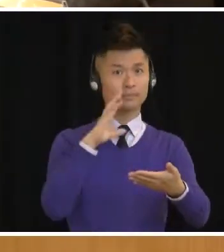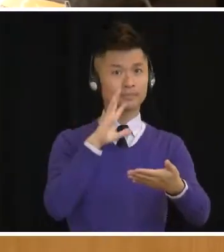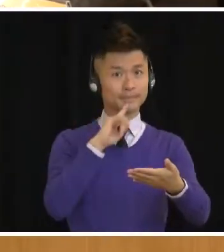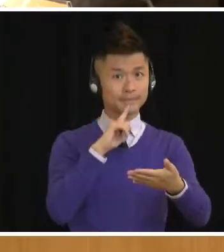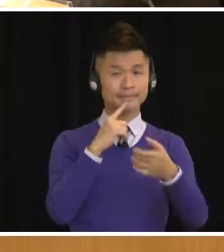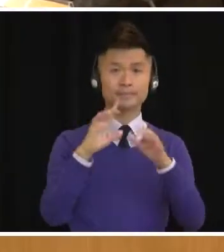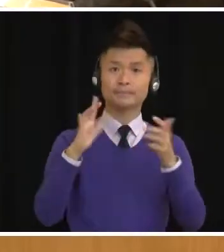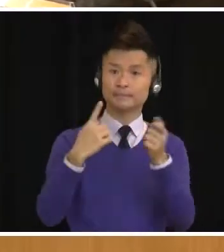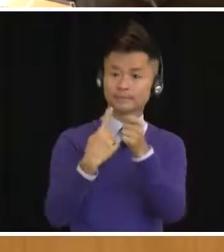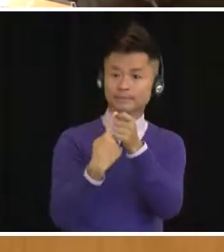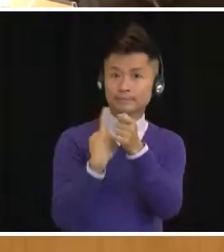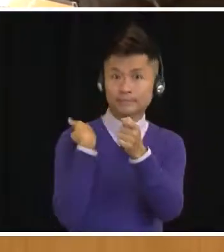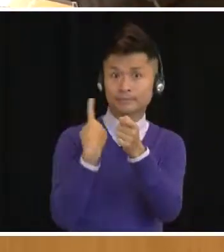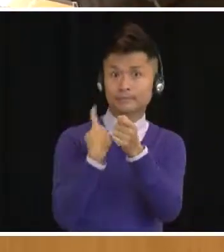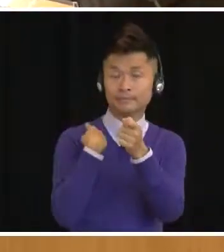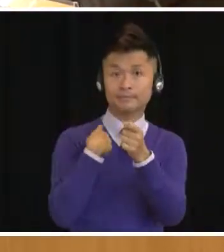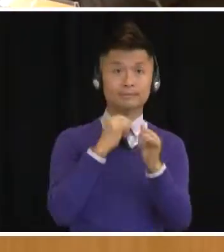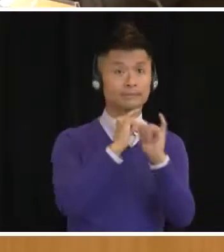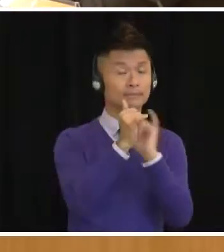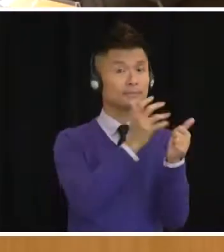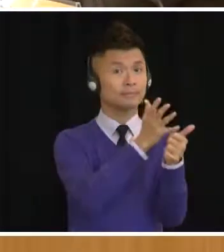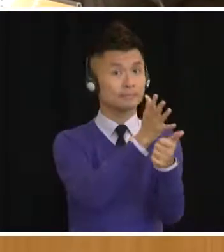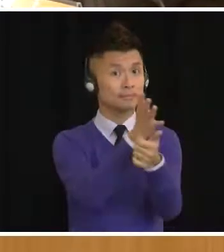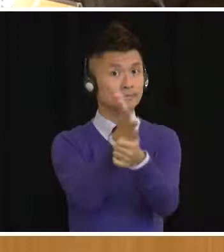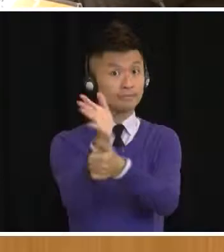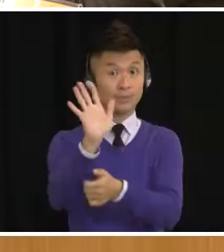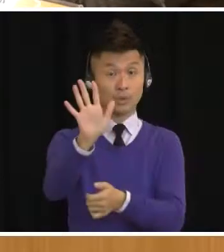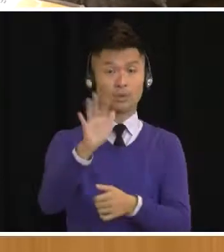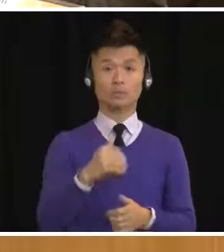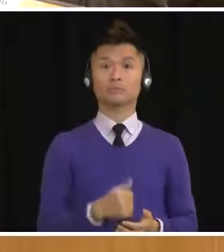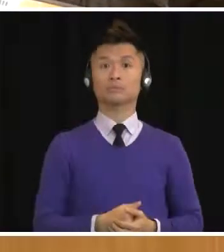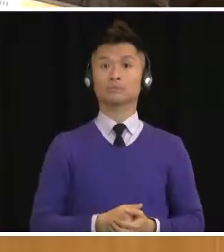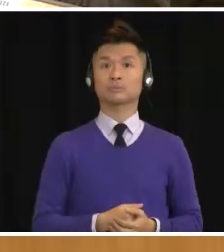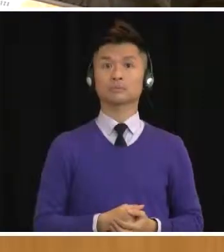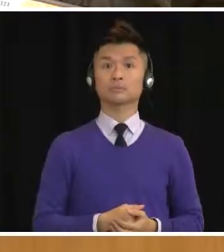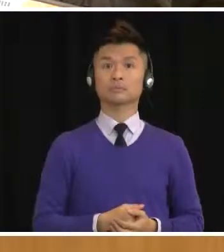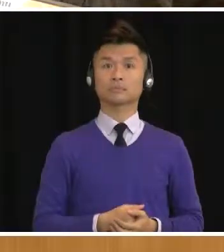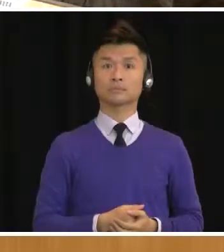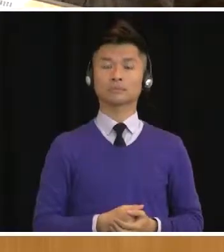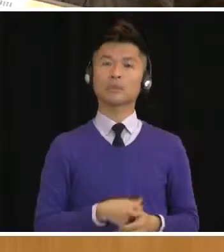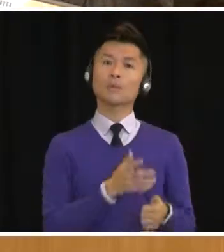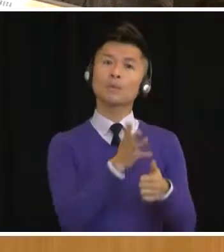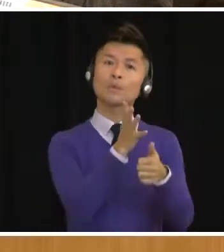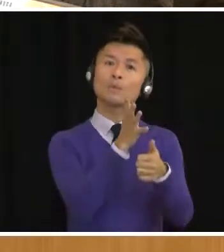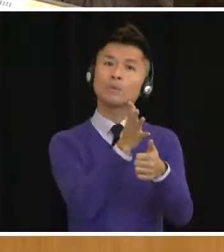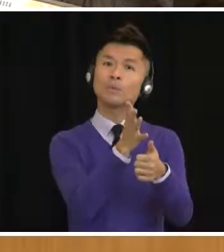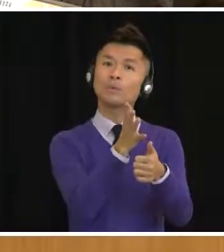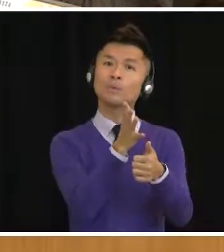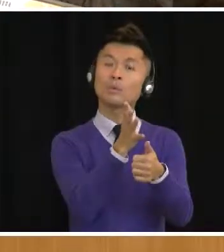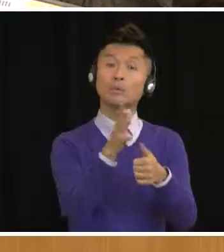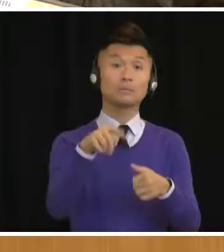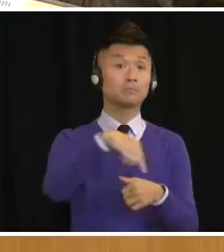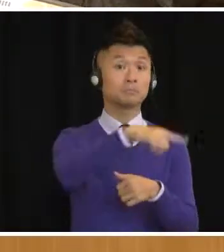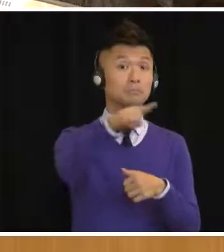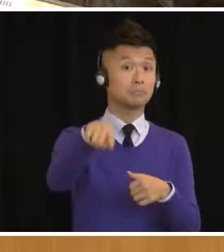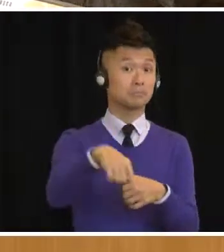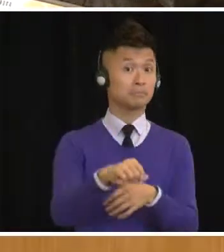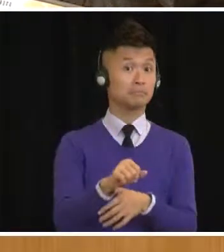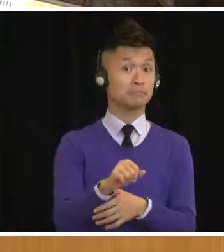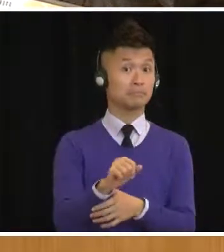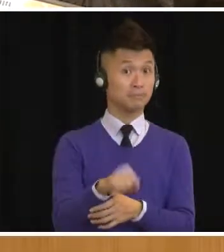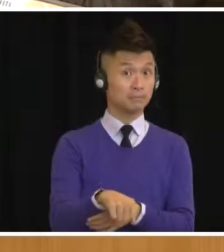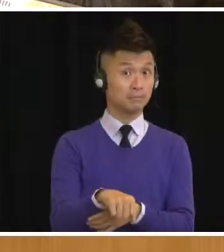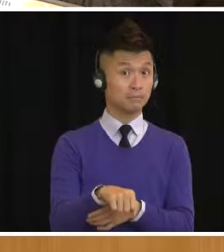to ask people whether they are in favor of changing the age of majority